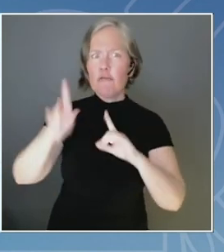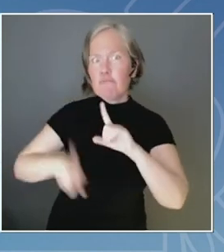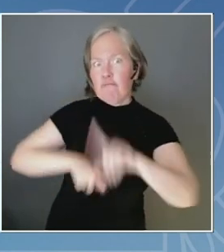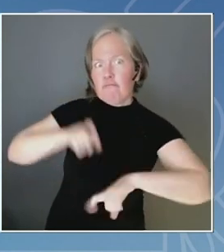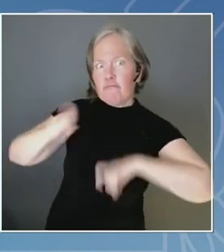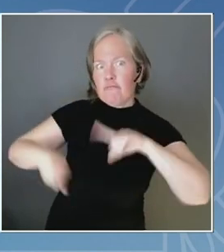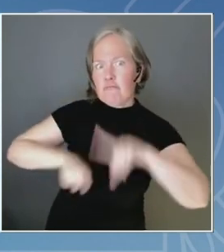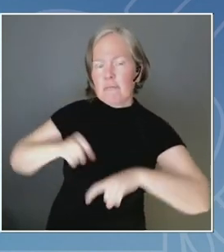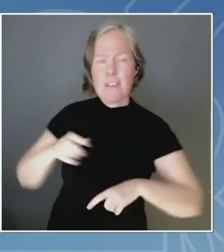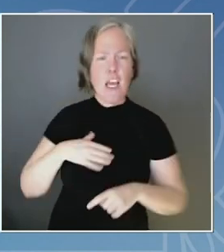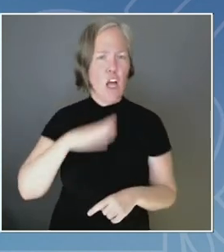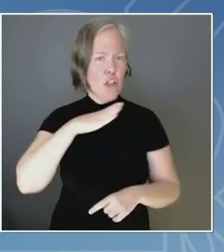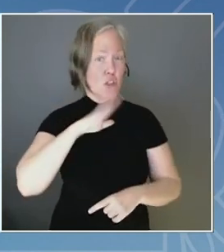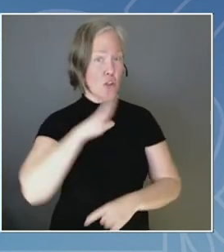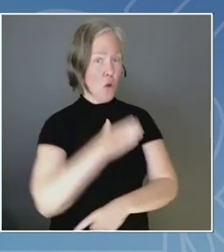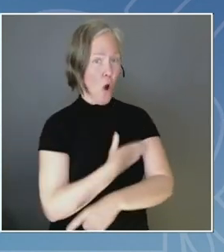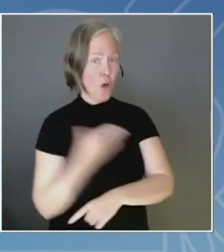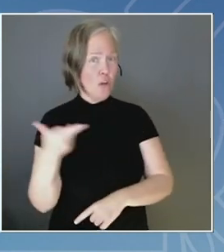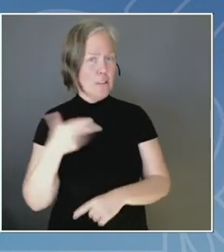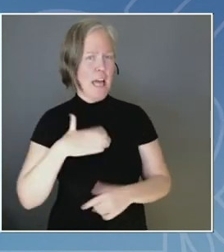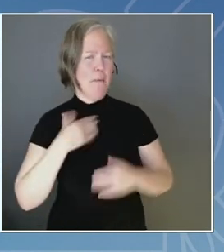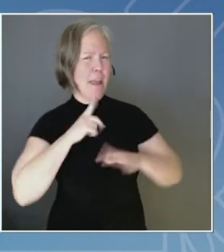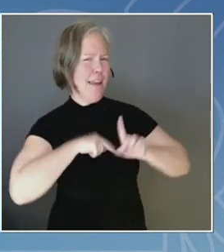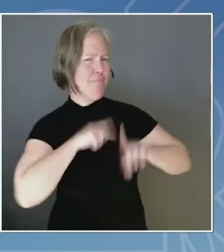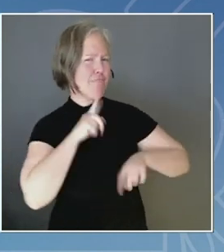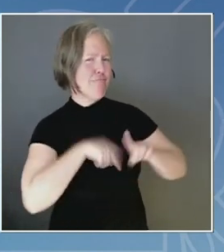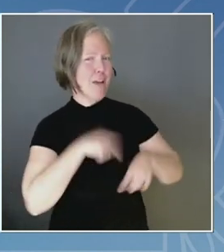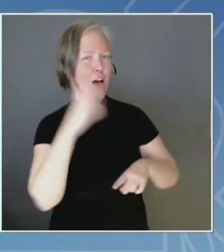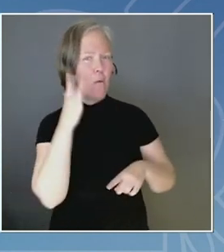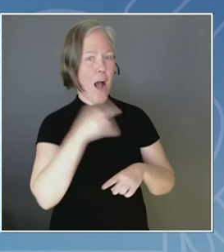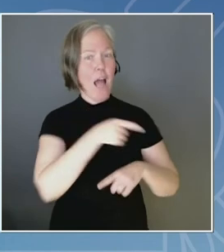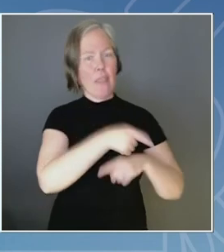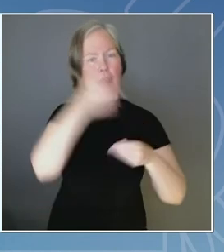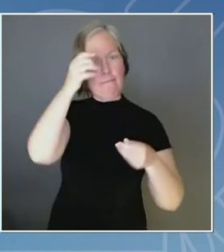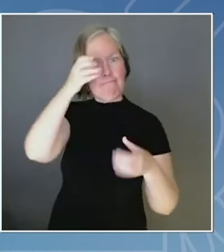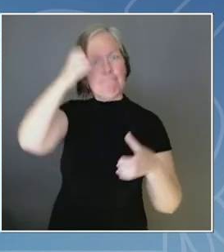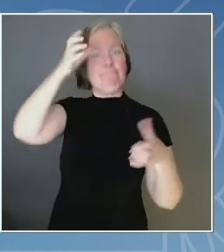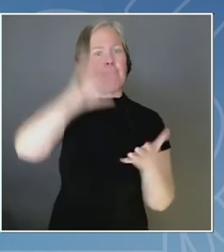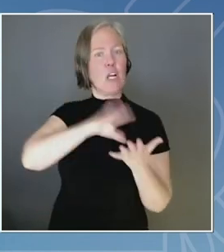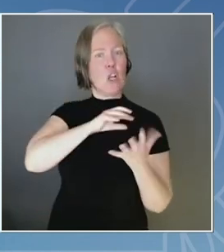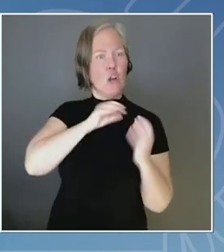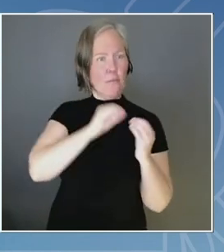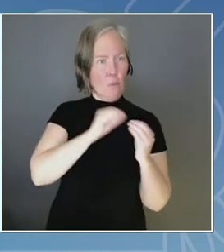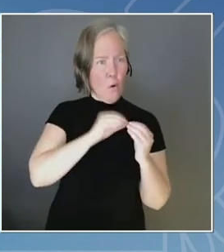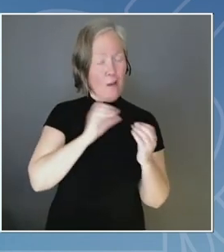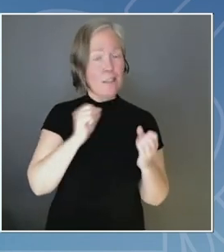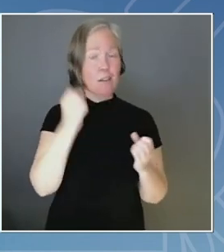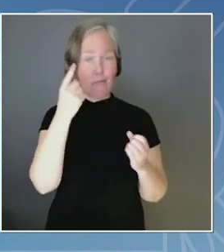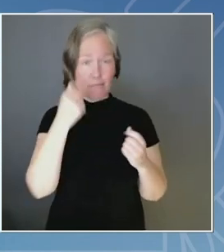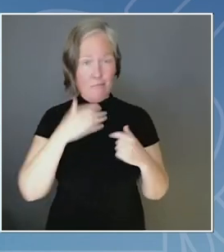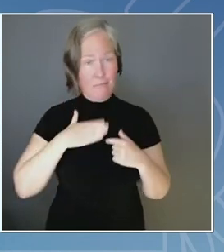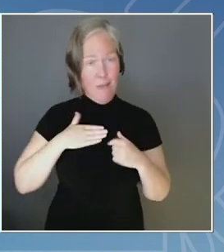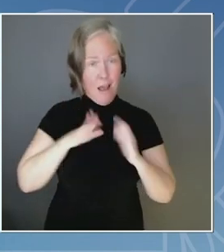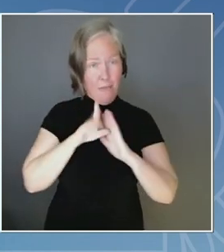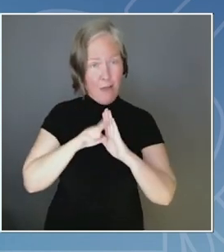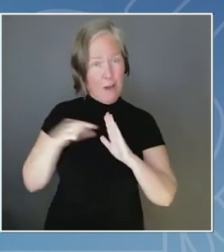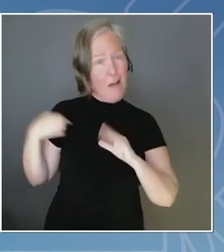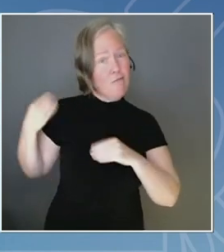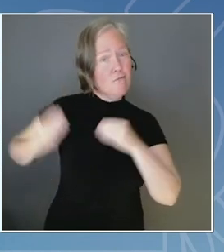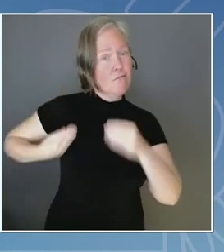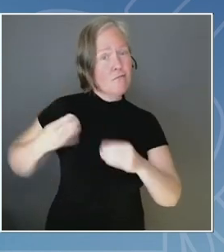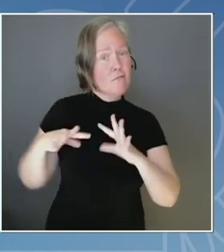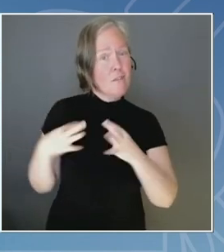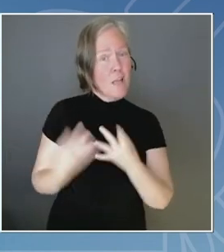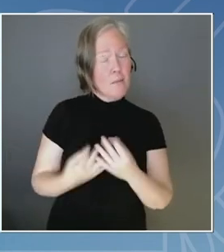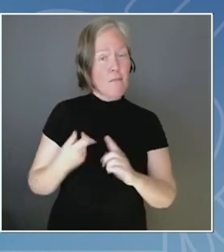I am today as an example, because of our background, I'm from Singapore. If anything that we